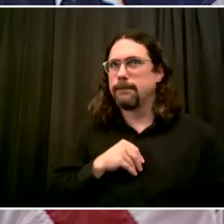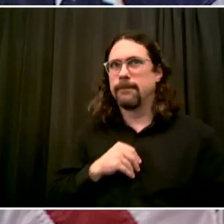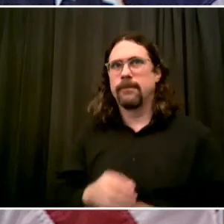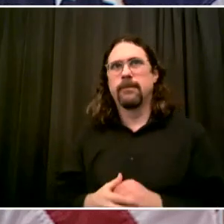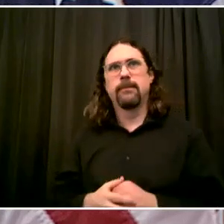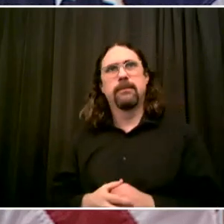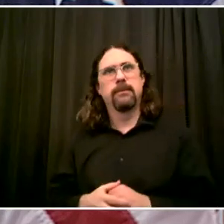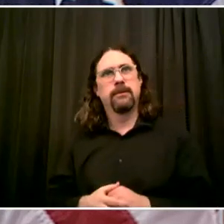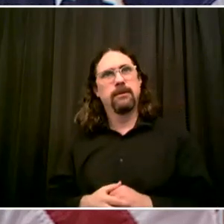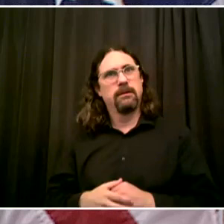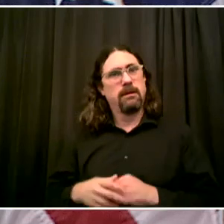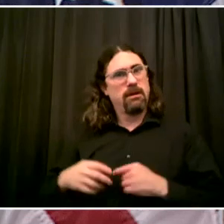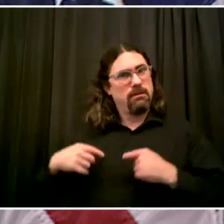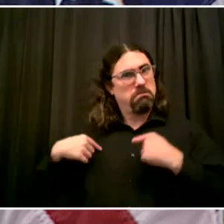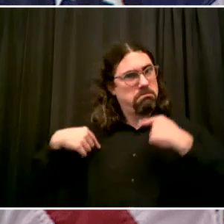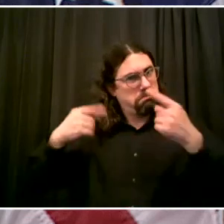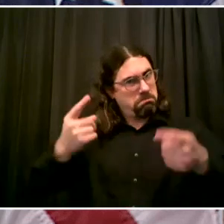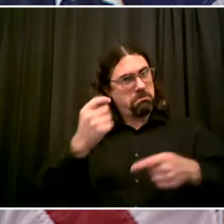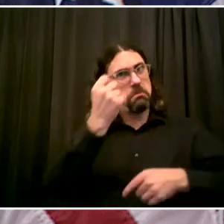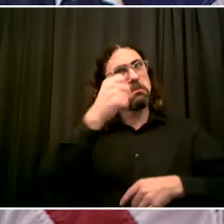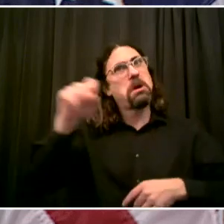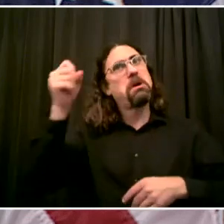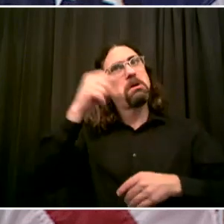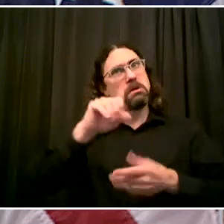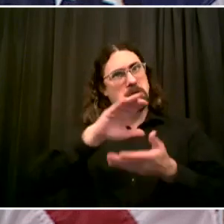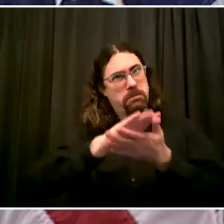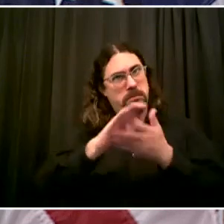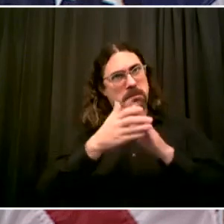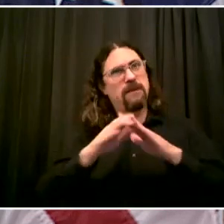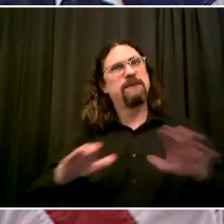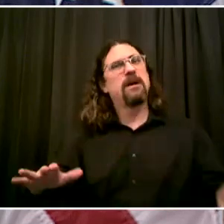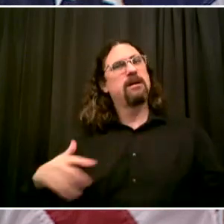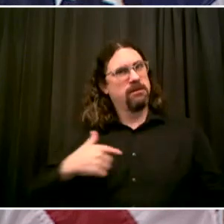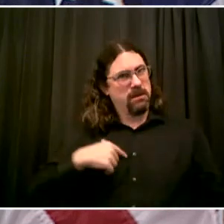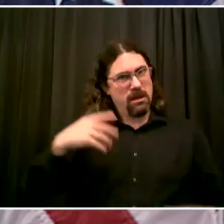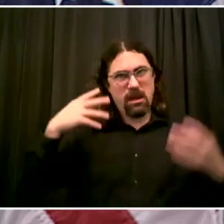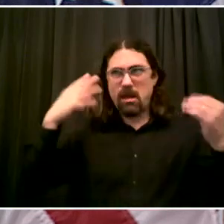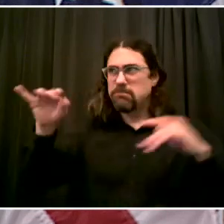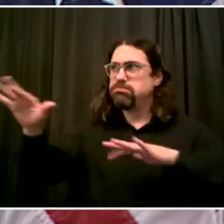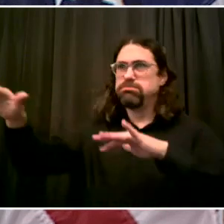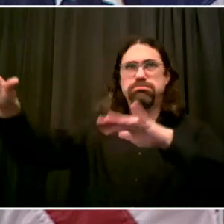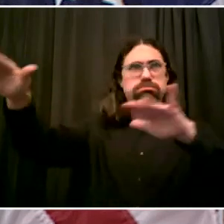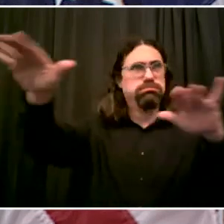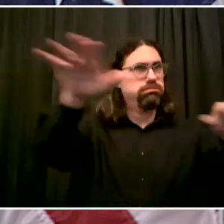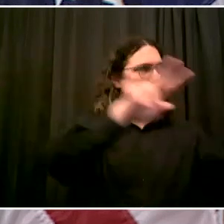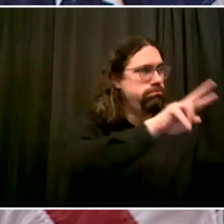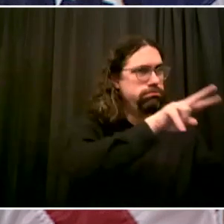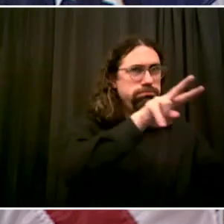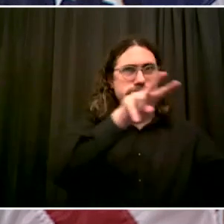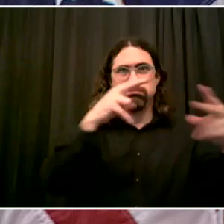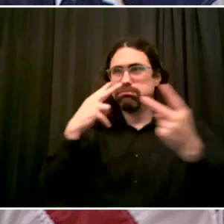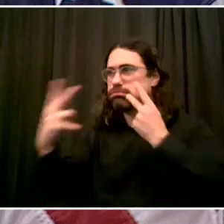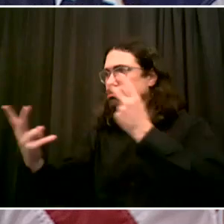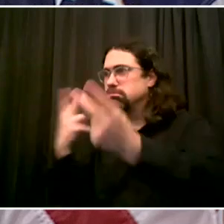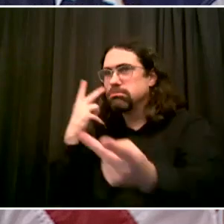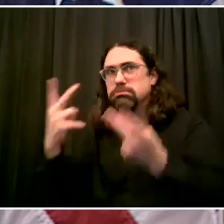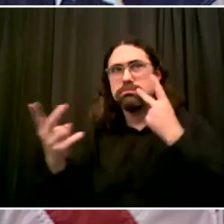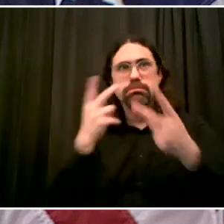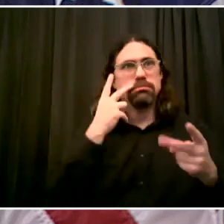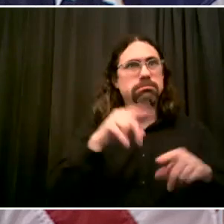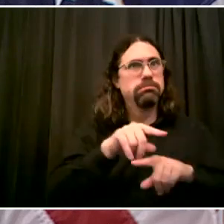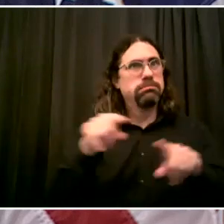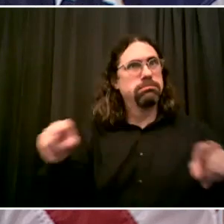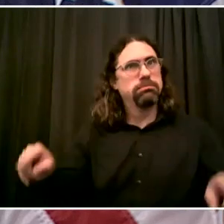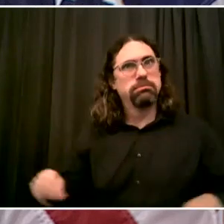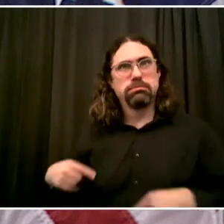I've been out right in the middle of these protests, watching constantly hundreds or thousands of people going by and